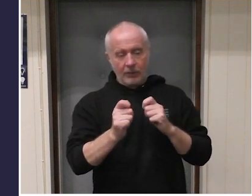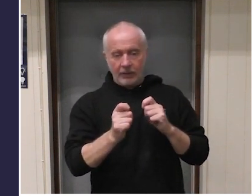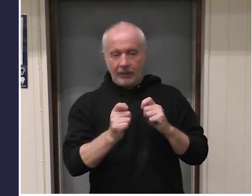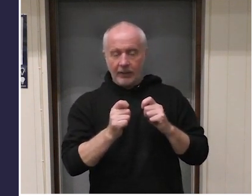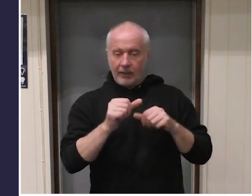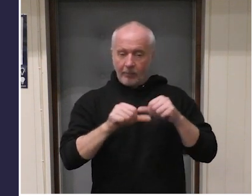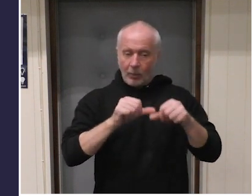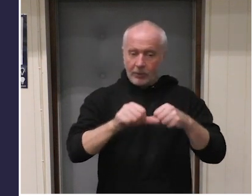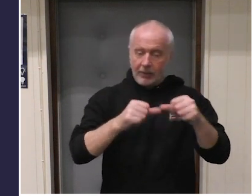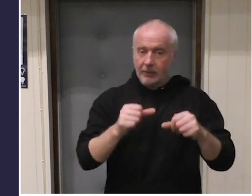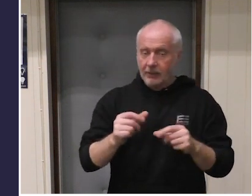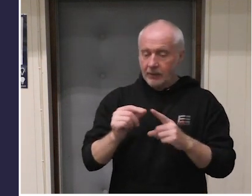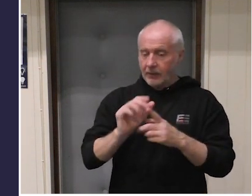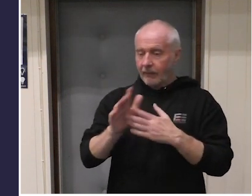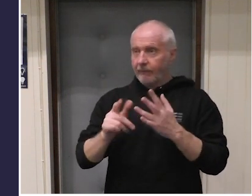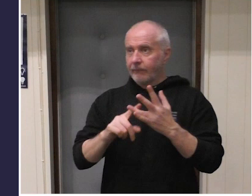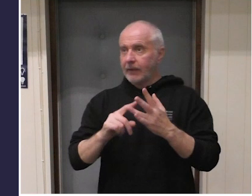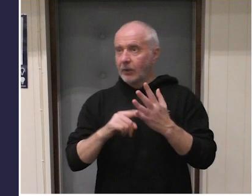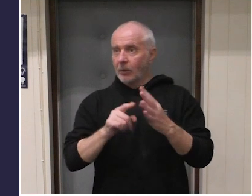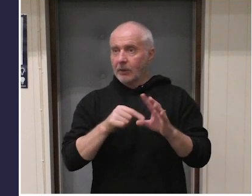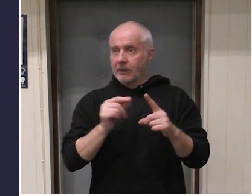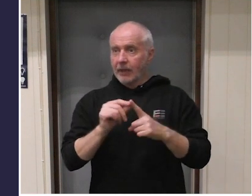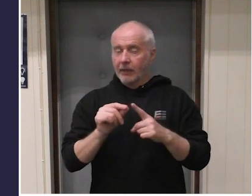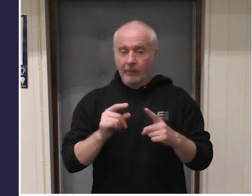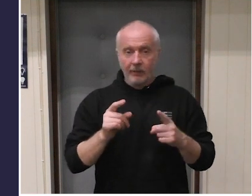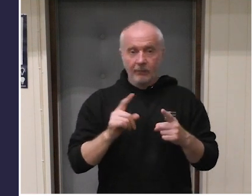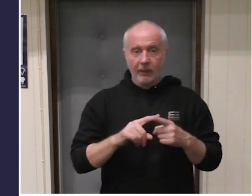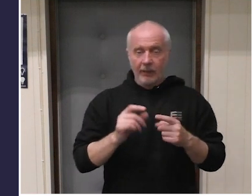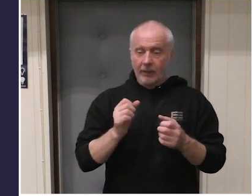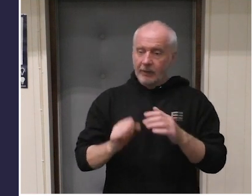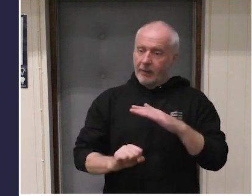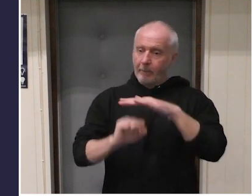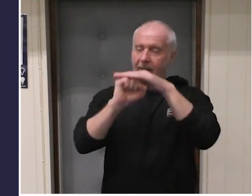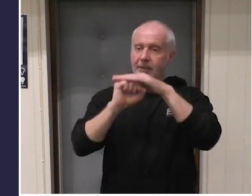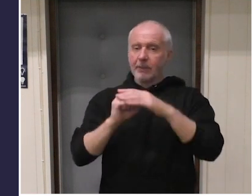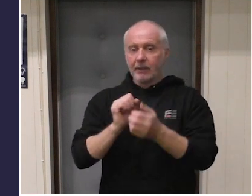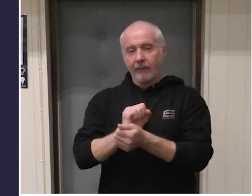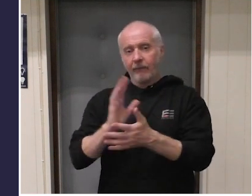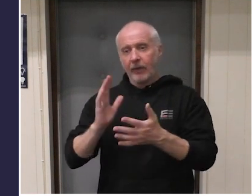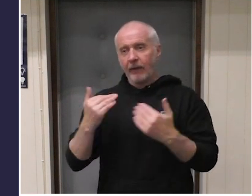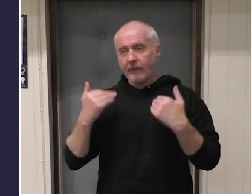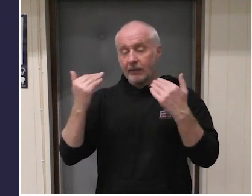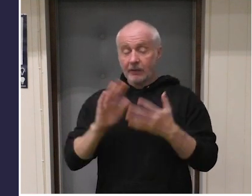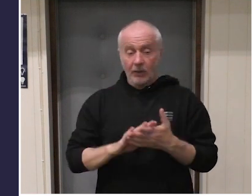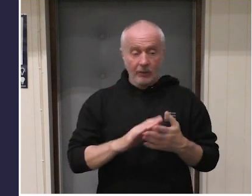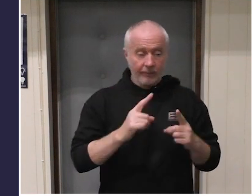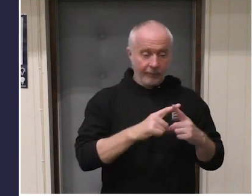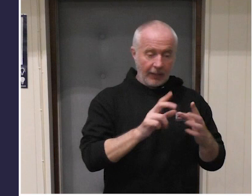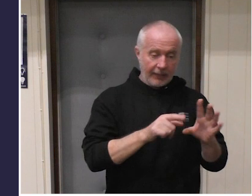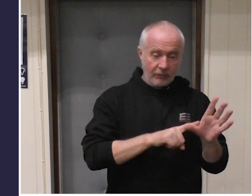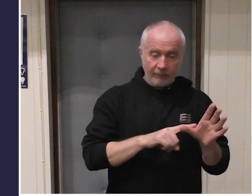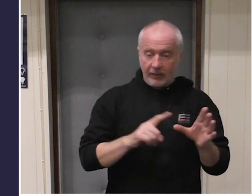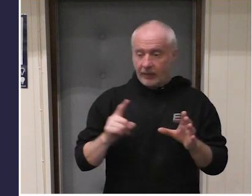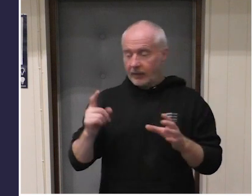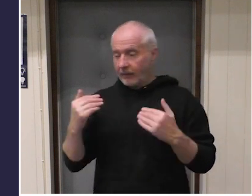phenotypes maximize free fitness. So there's a balance between entropy and fitness. The same way you have a balance